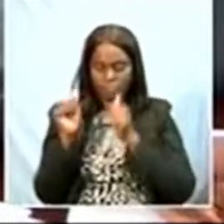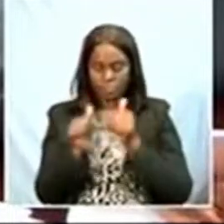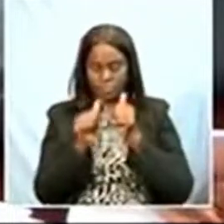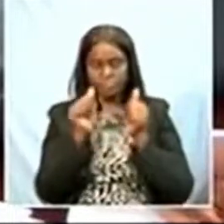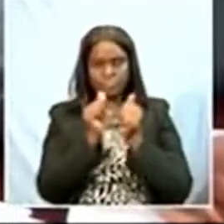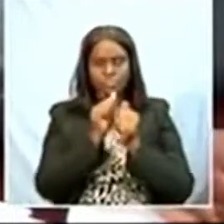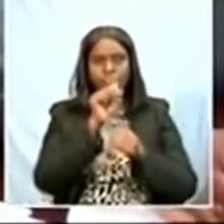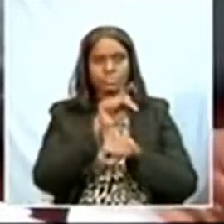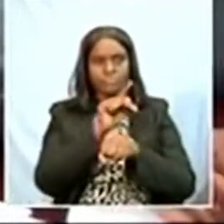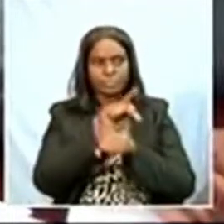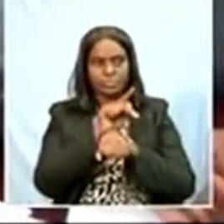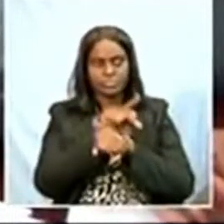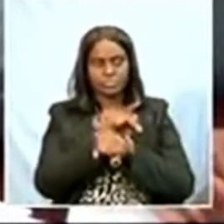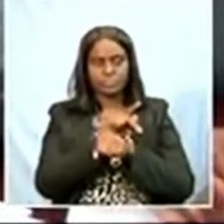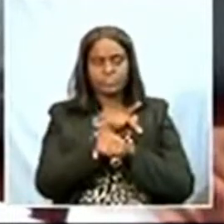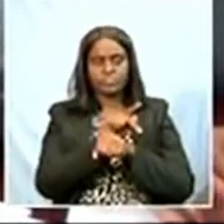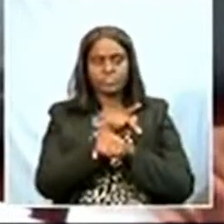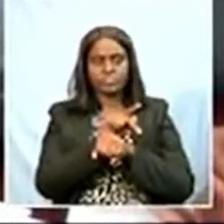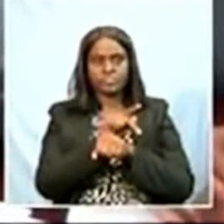or investment activity.